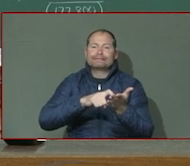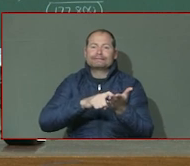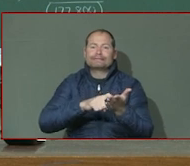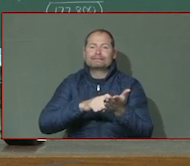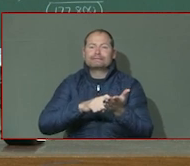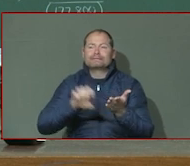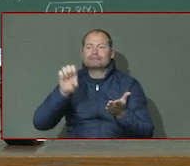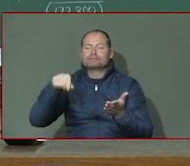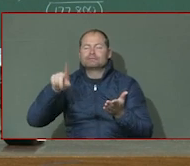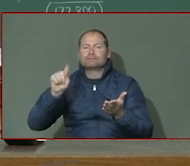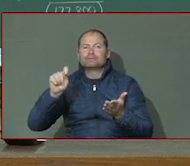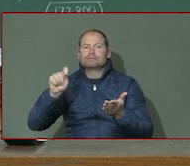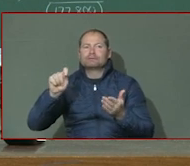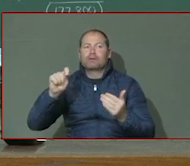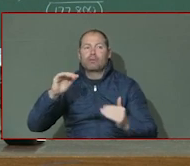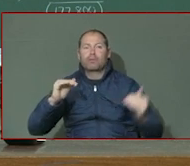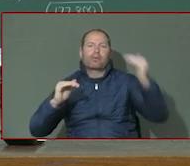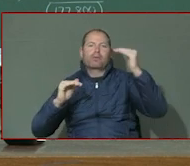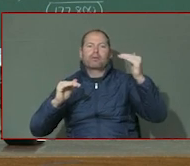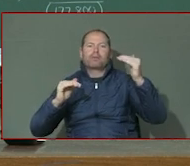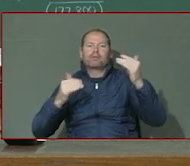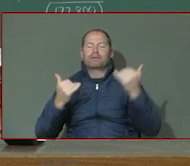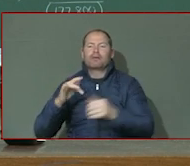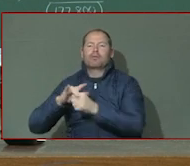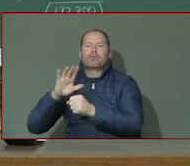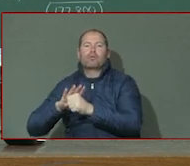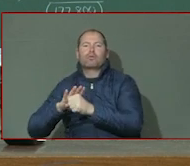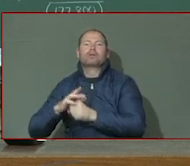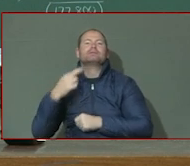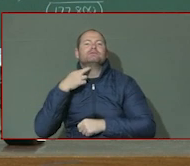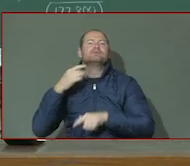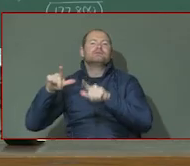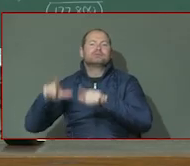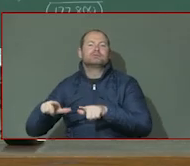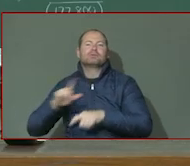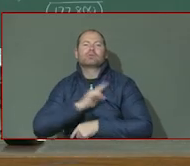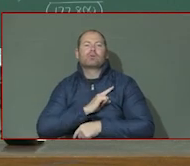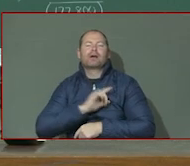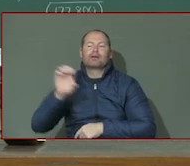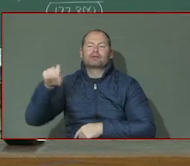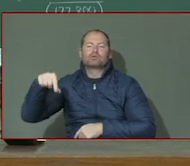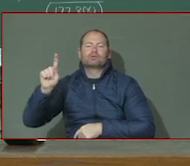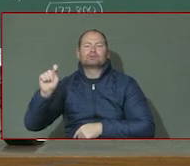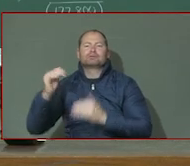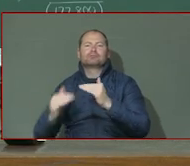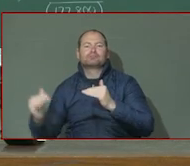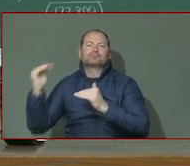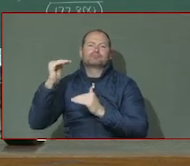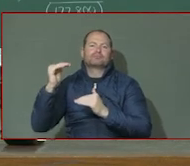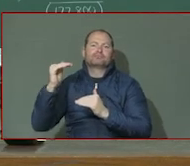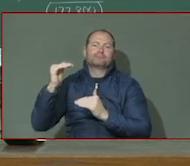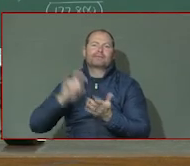equity, where Cola has a low risk because their equity is more than the debt. All